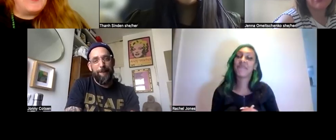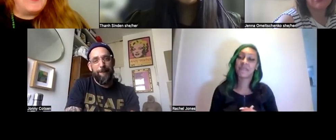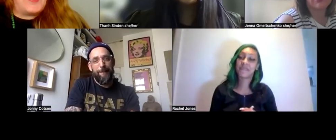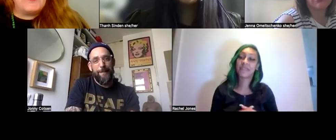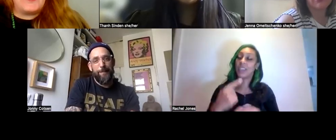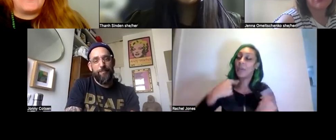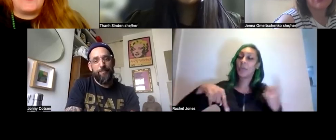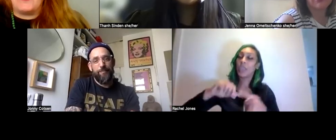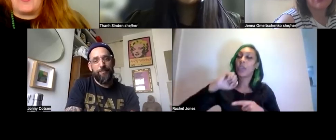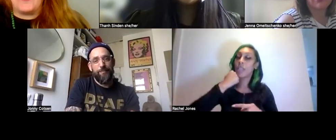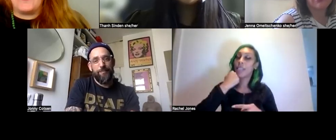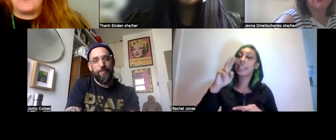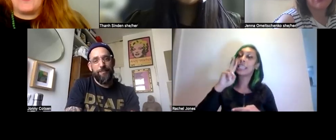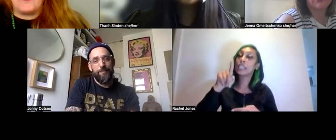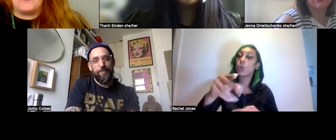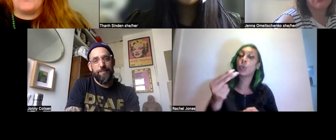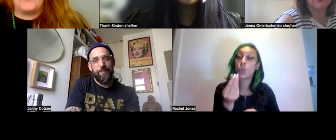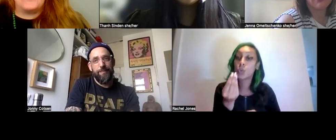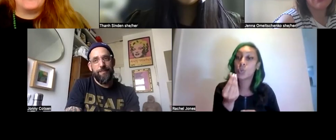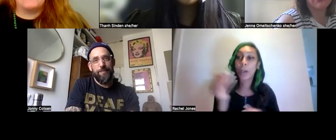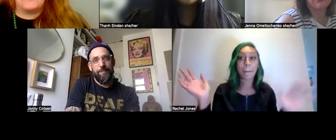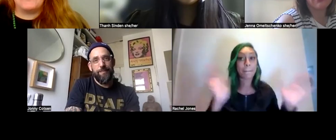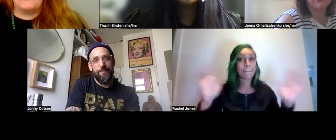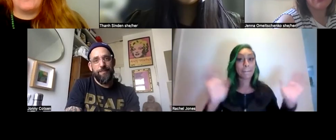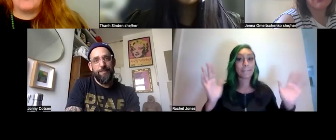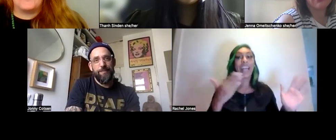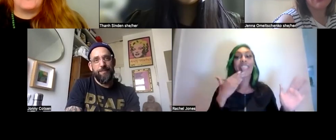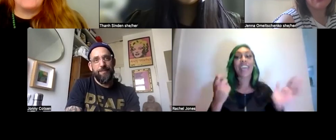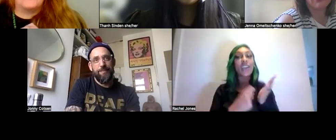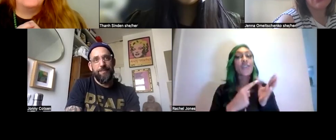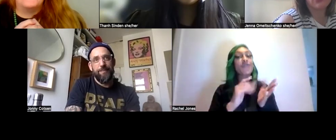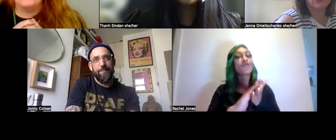We will hopefully see you again soon. Thank you, everyone. Thank you to Rachel for